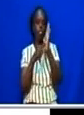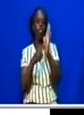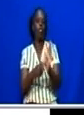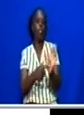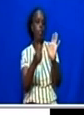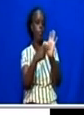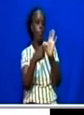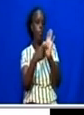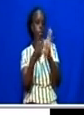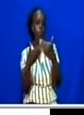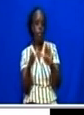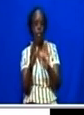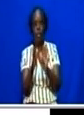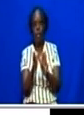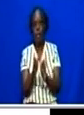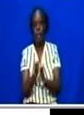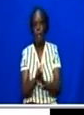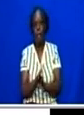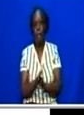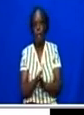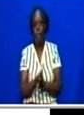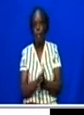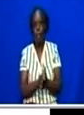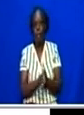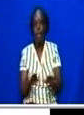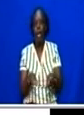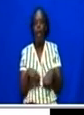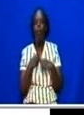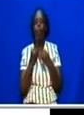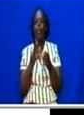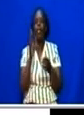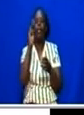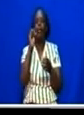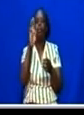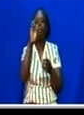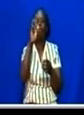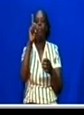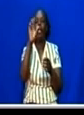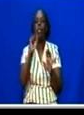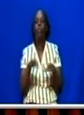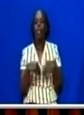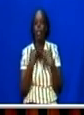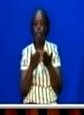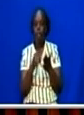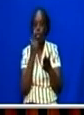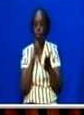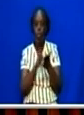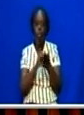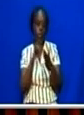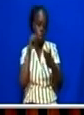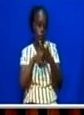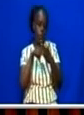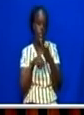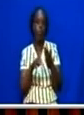point form. We look at the award of marks that we have been given so that we know the depth of our